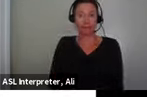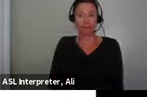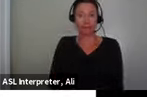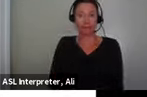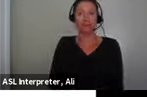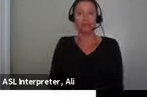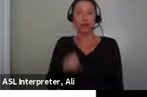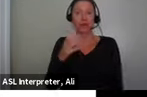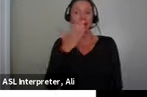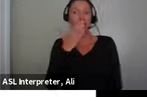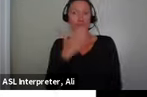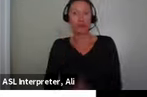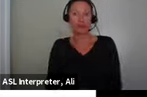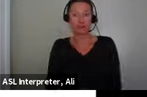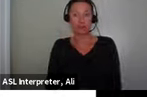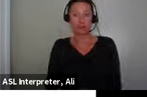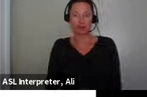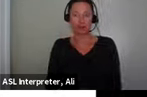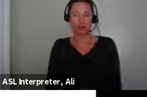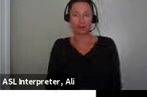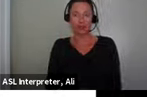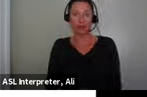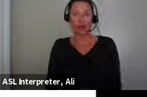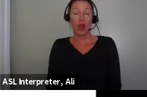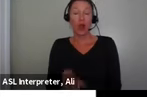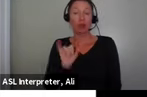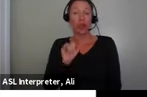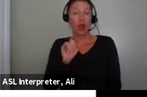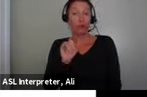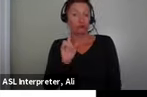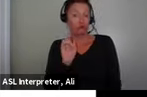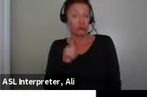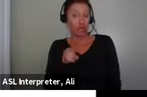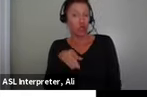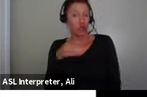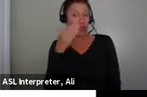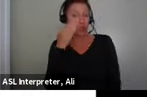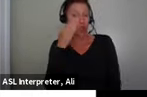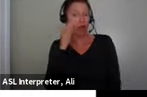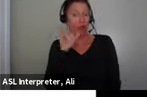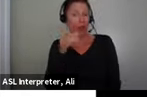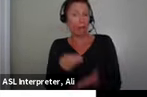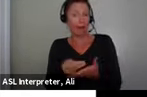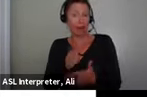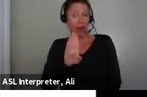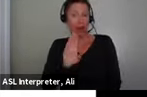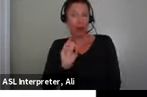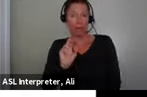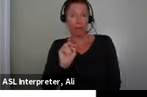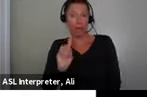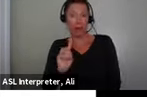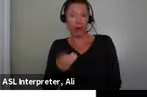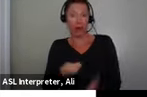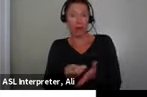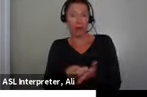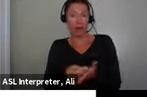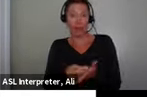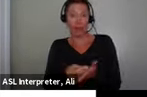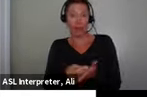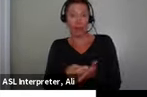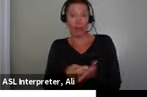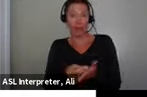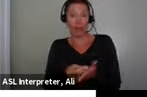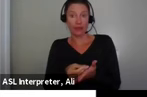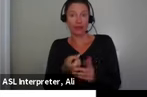Okay, thank you. Are you aware that the bond money that the